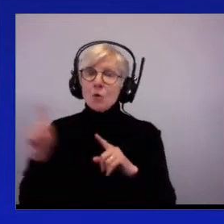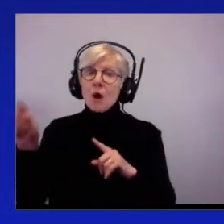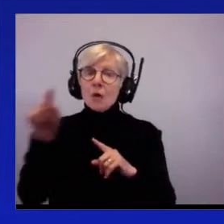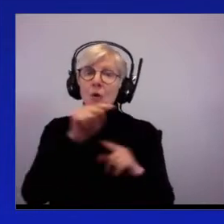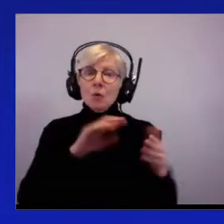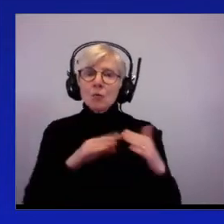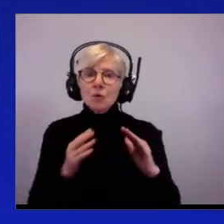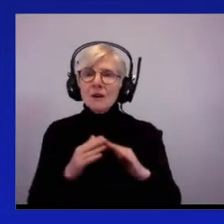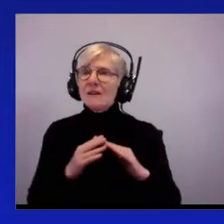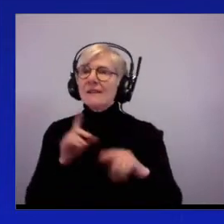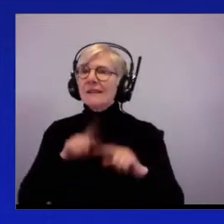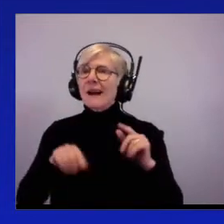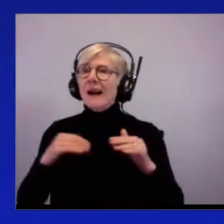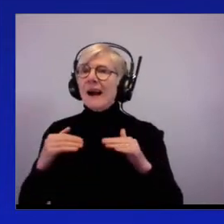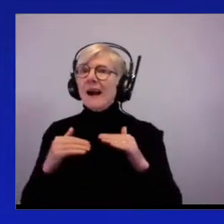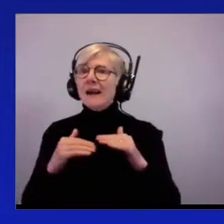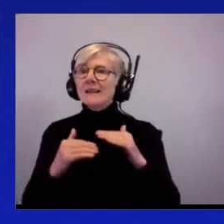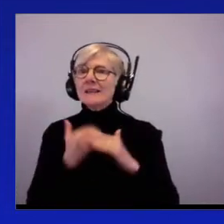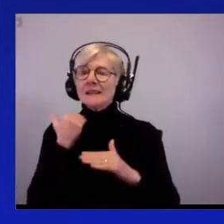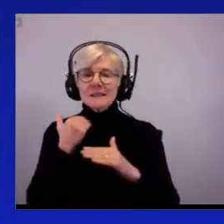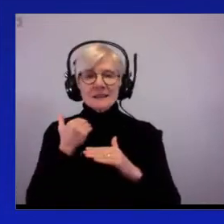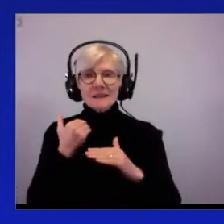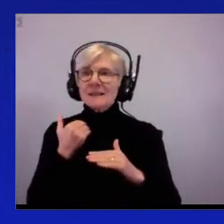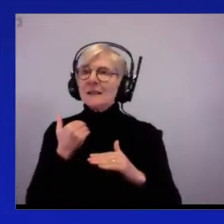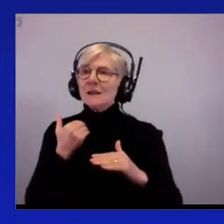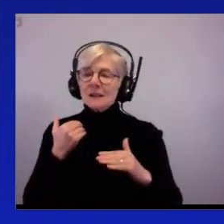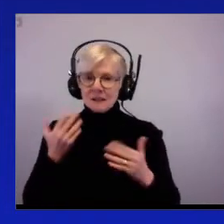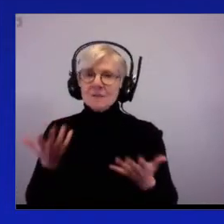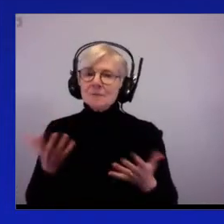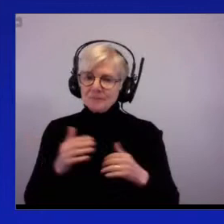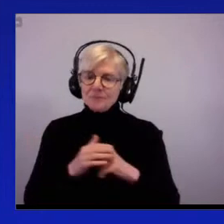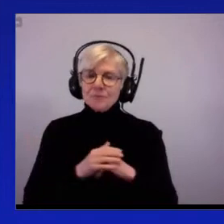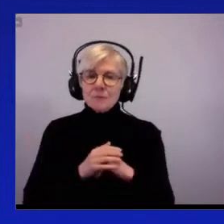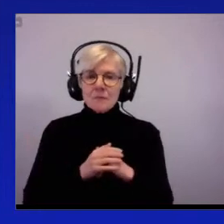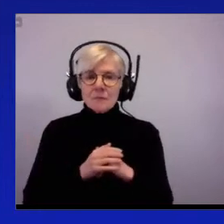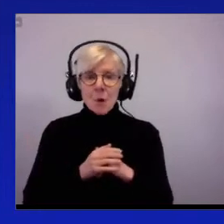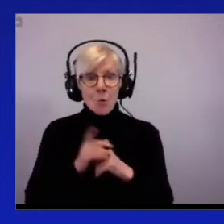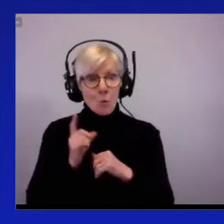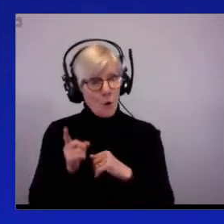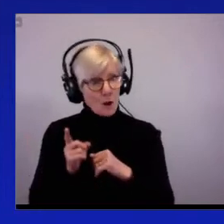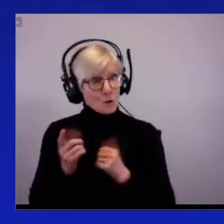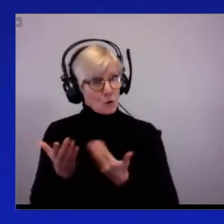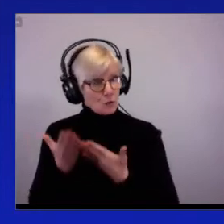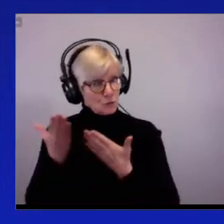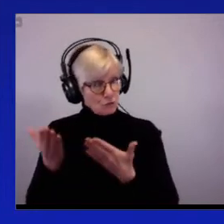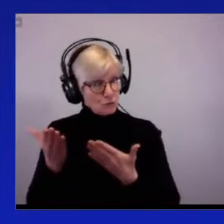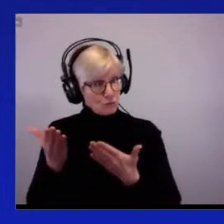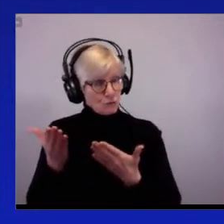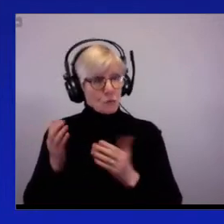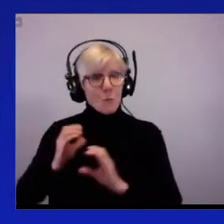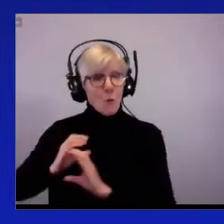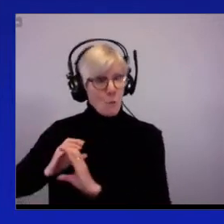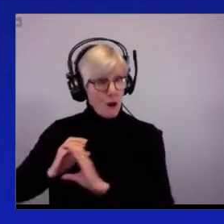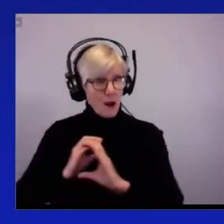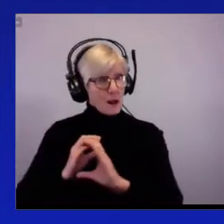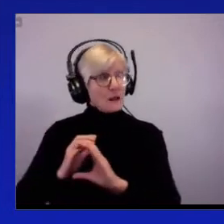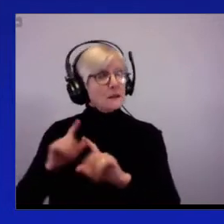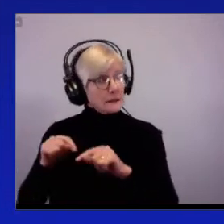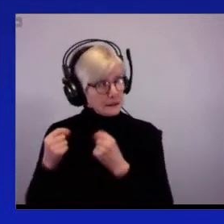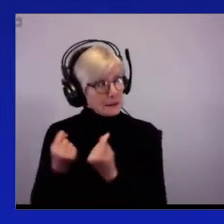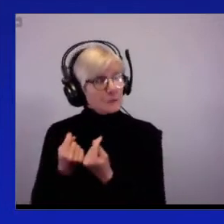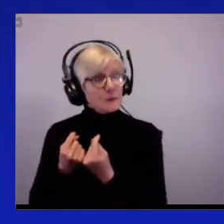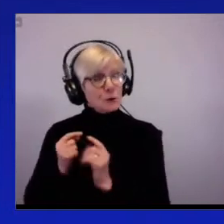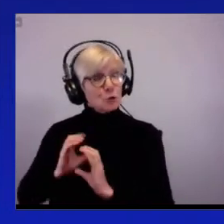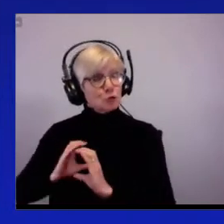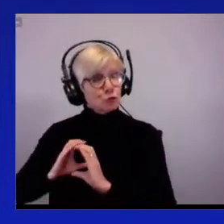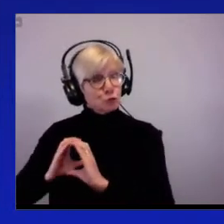currently looking at. How can we access that? One of the strategies, as you've just described, could be some of the mobile teams, more specifically